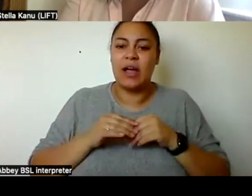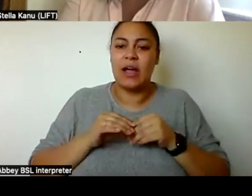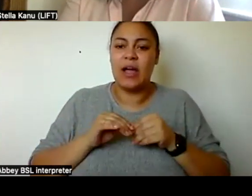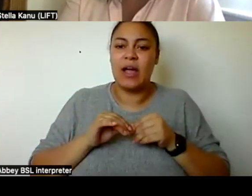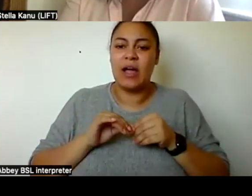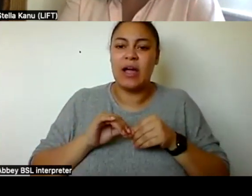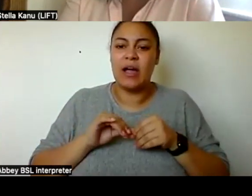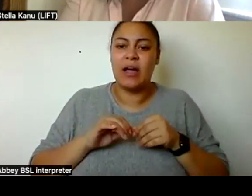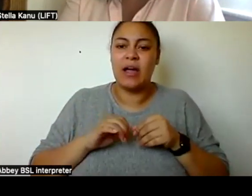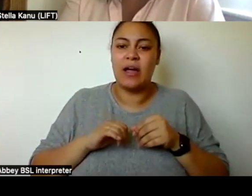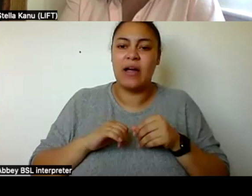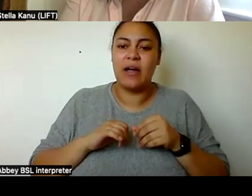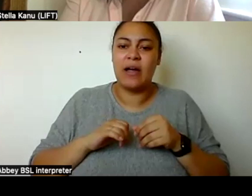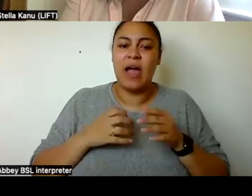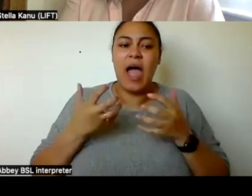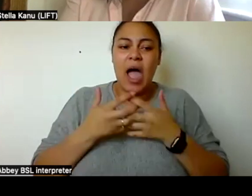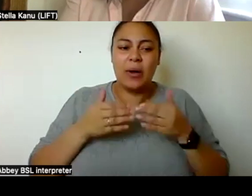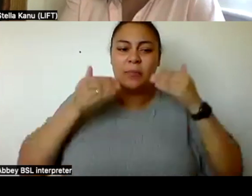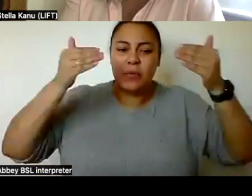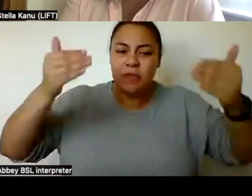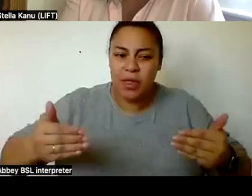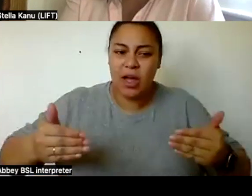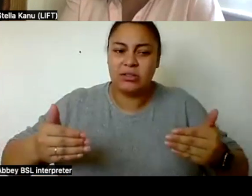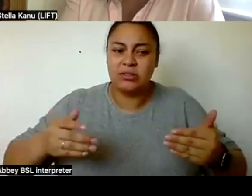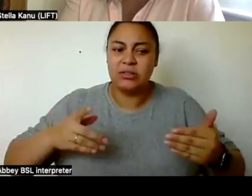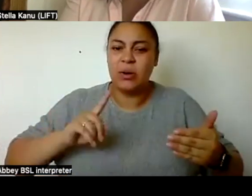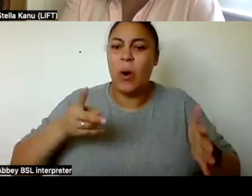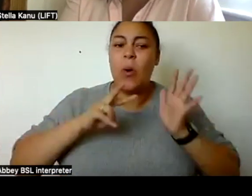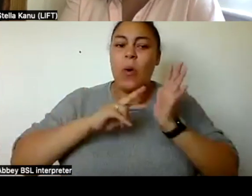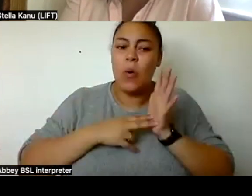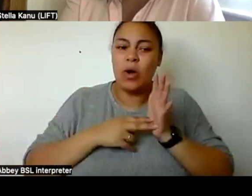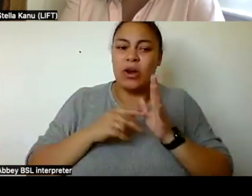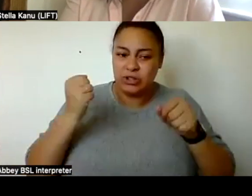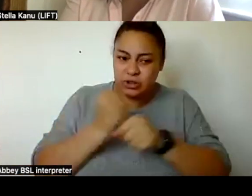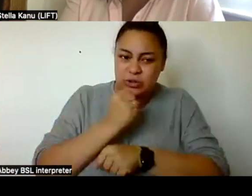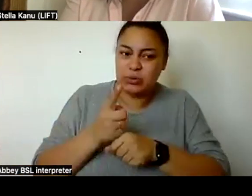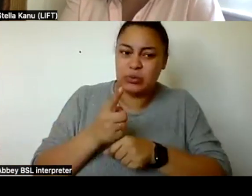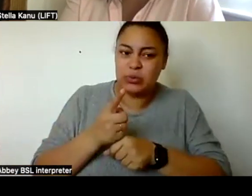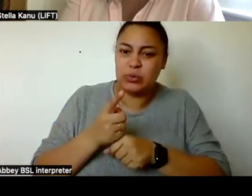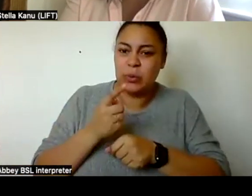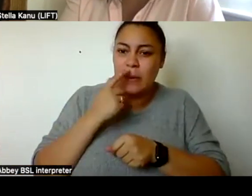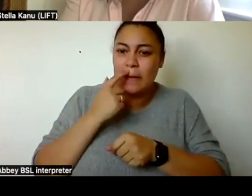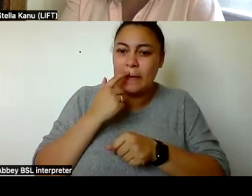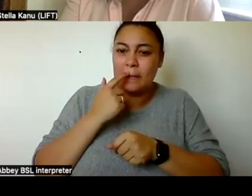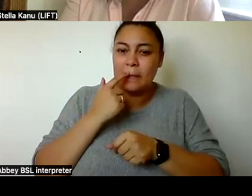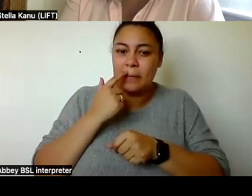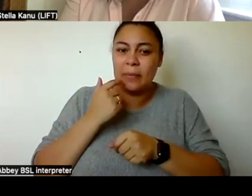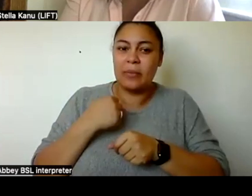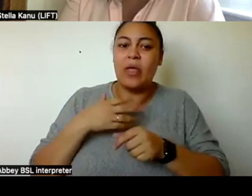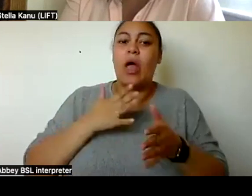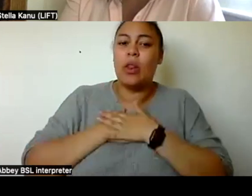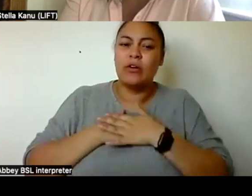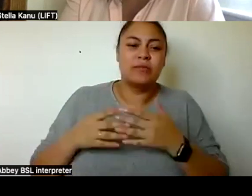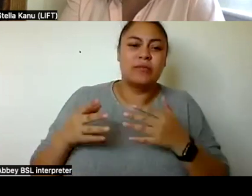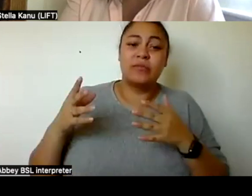a conversation about what organisations do? And so I'd say I'd love us to have that conversation on